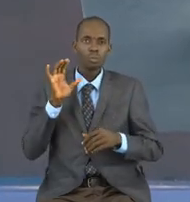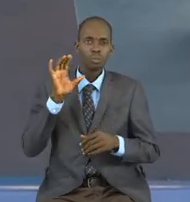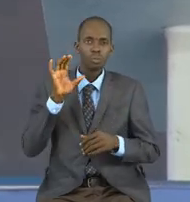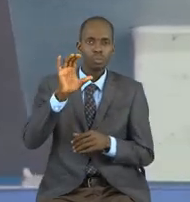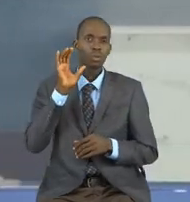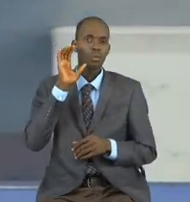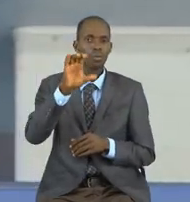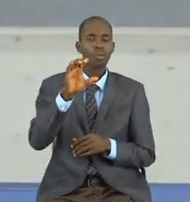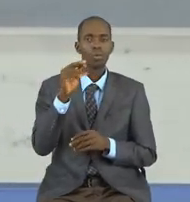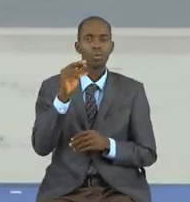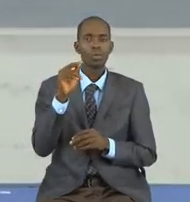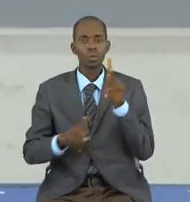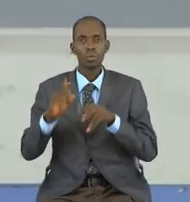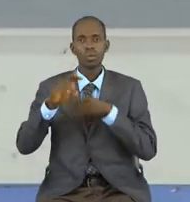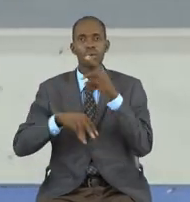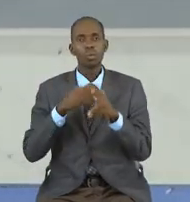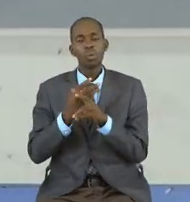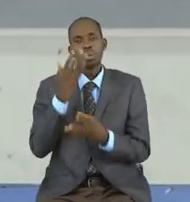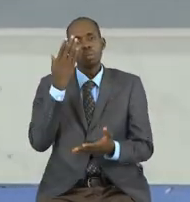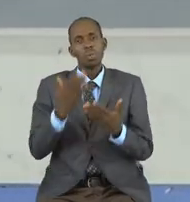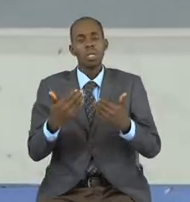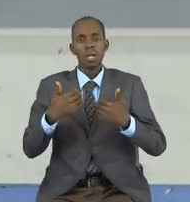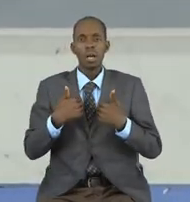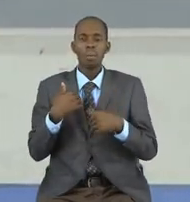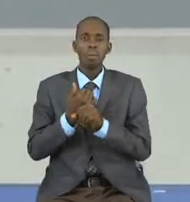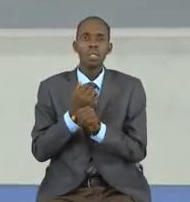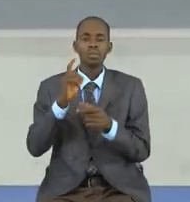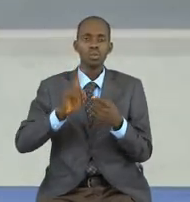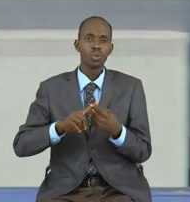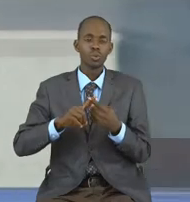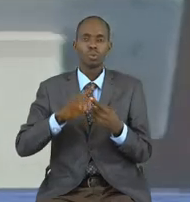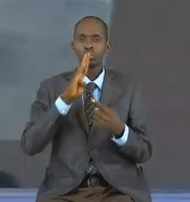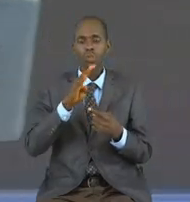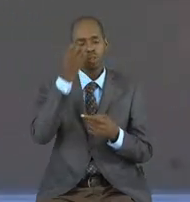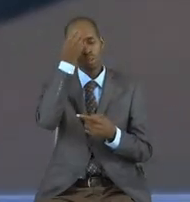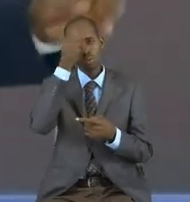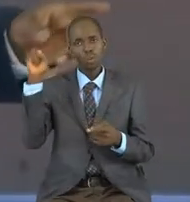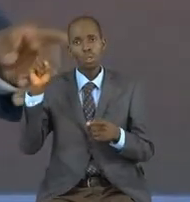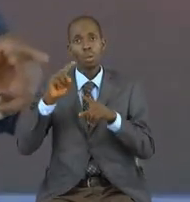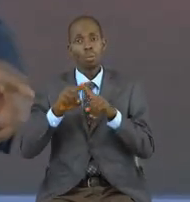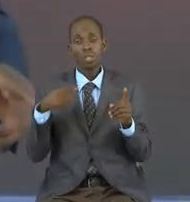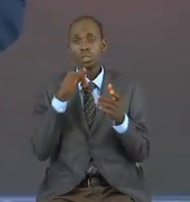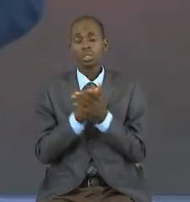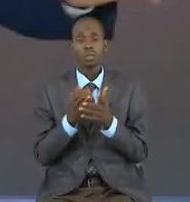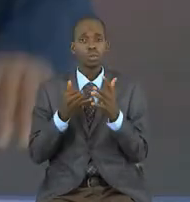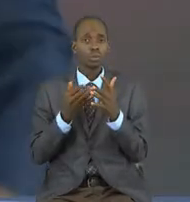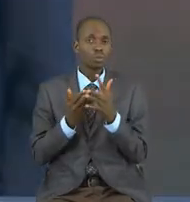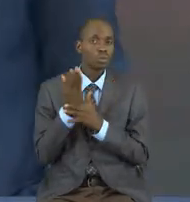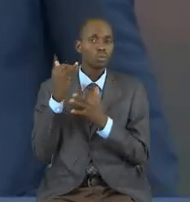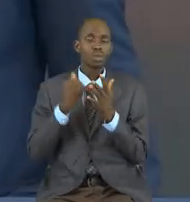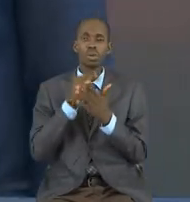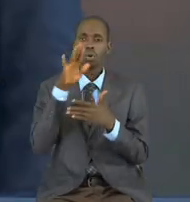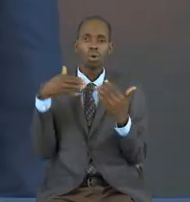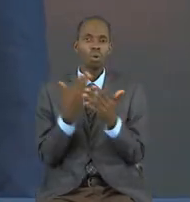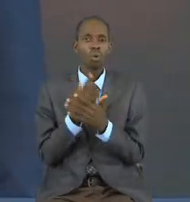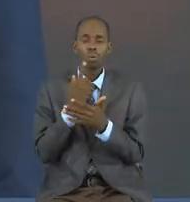could have made him disobedient to the heavenly vision. But he said, through it all, whatever had